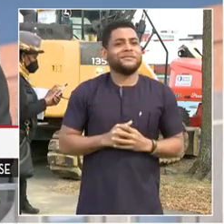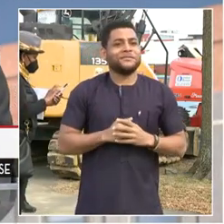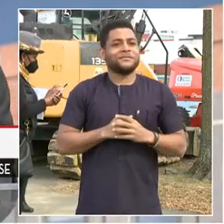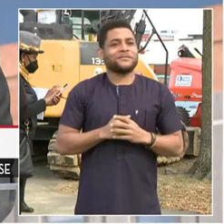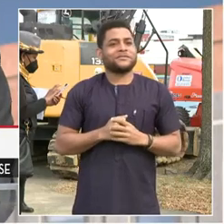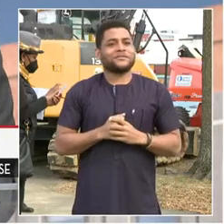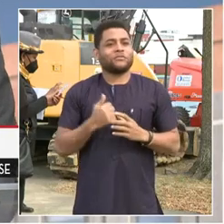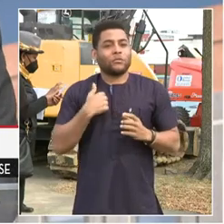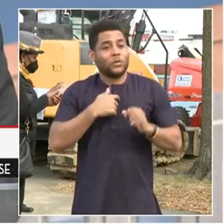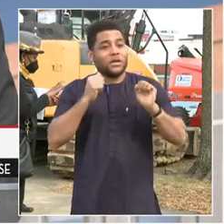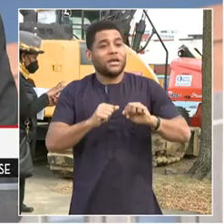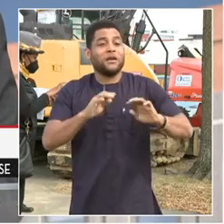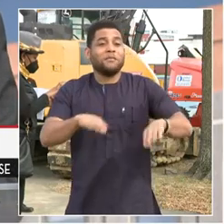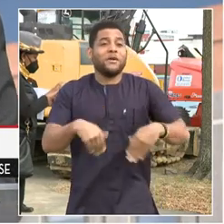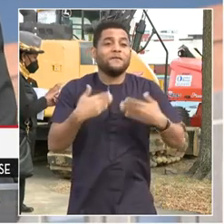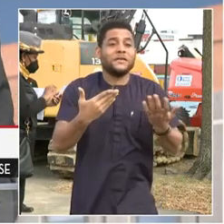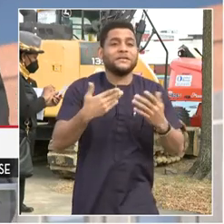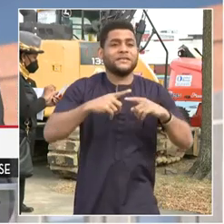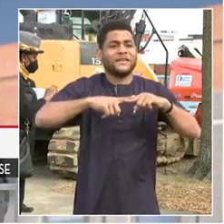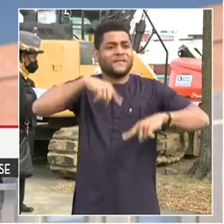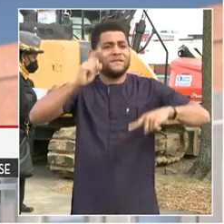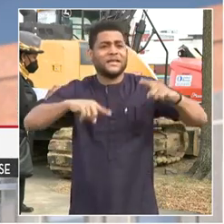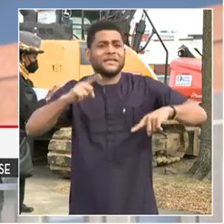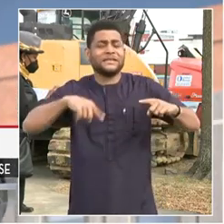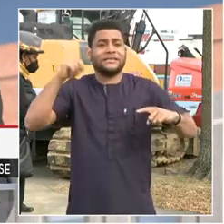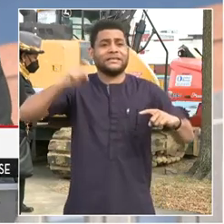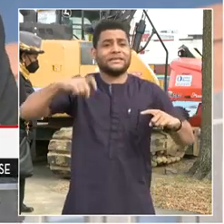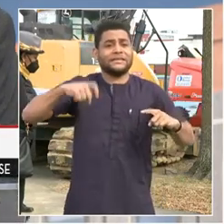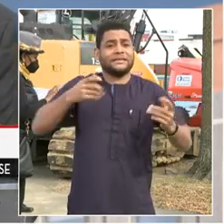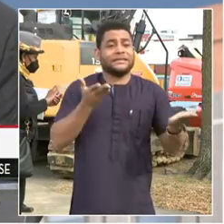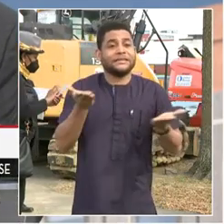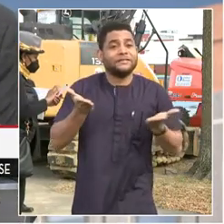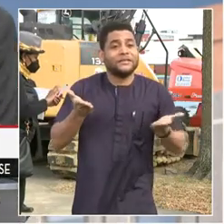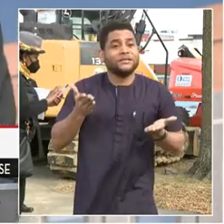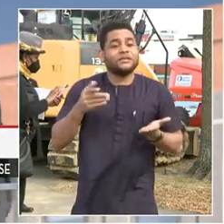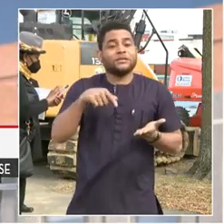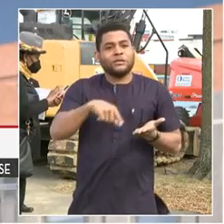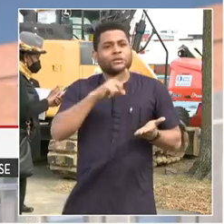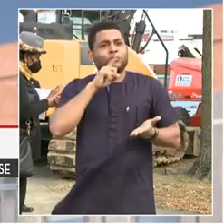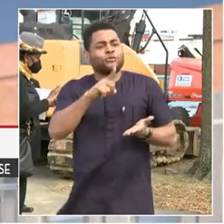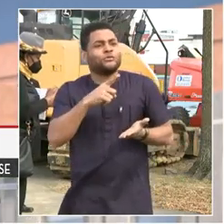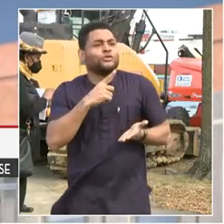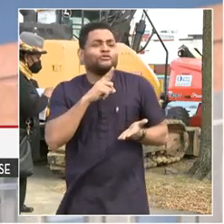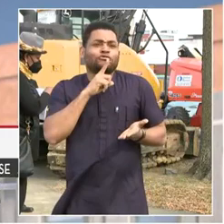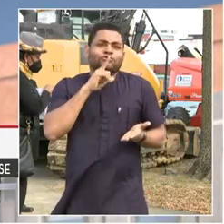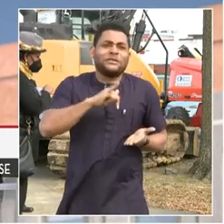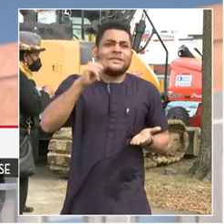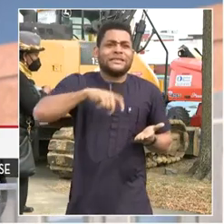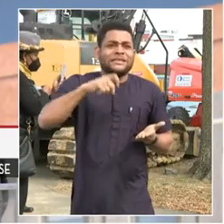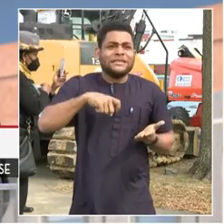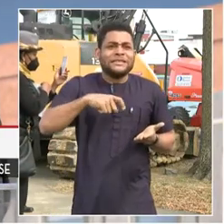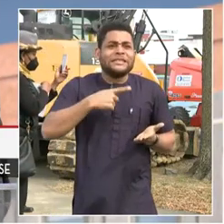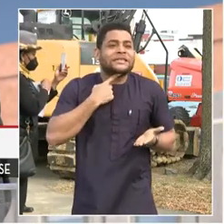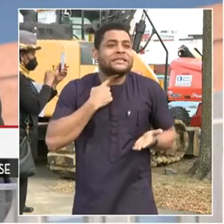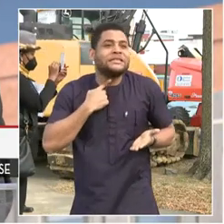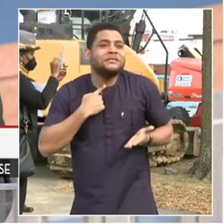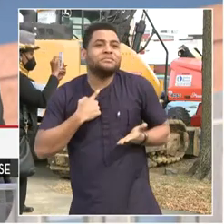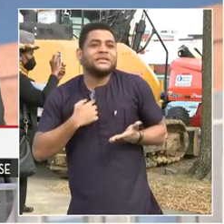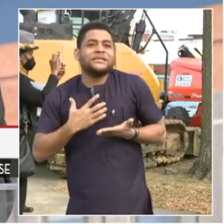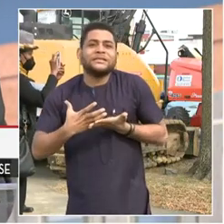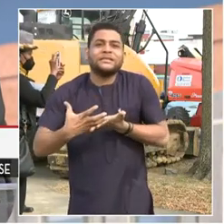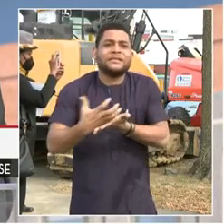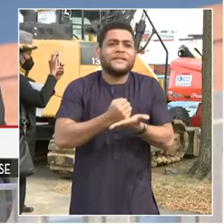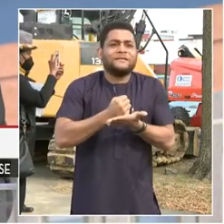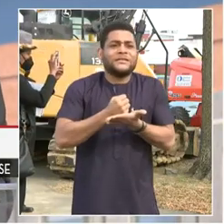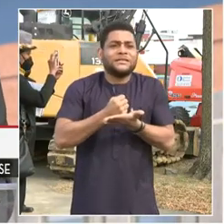bring the kind of services to people that they desperately need and they desperately deserve. It is one